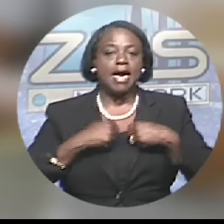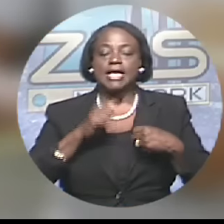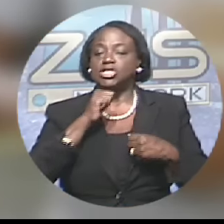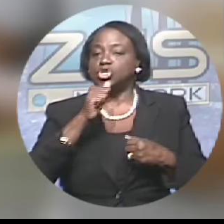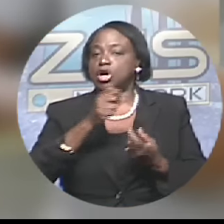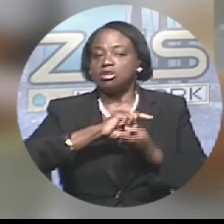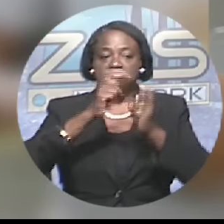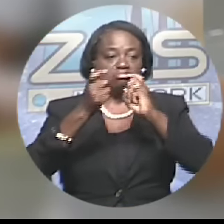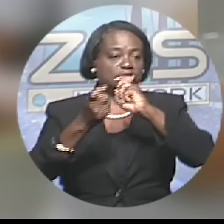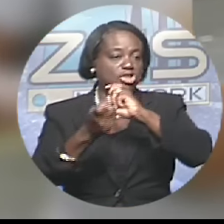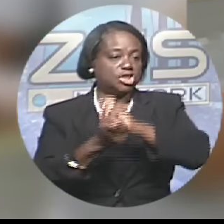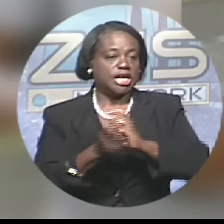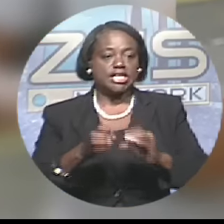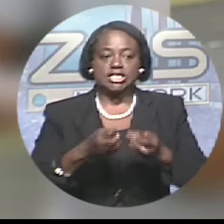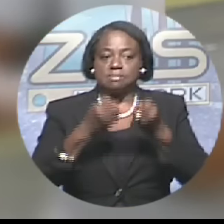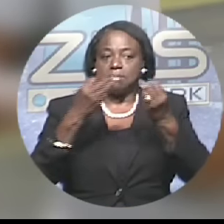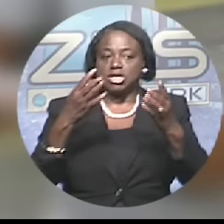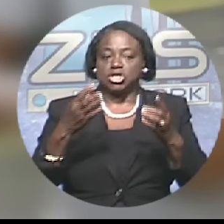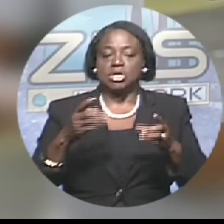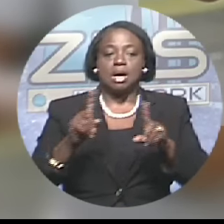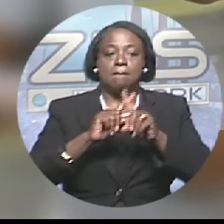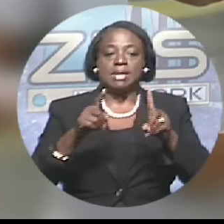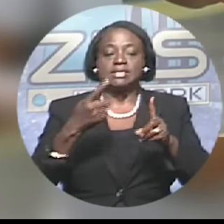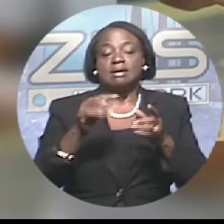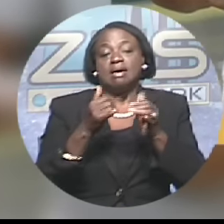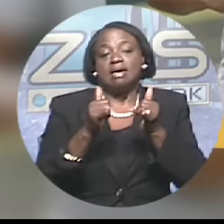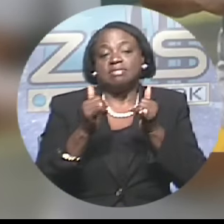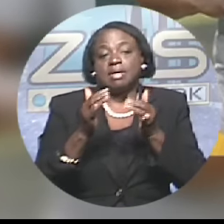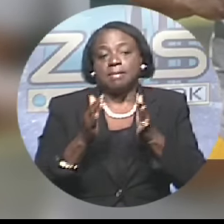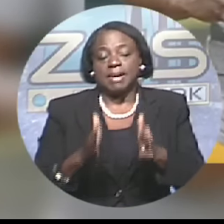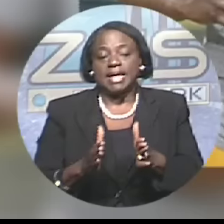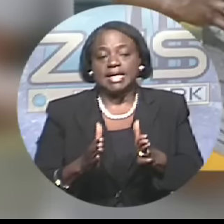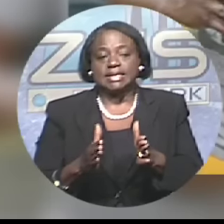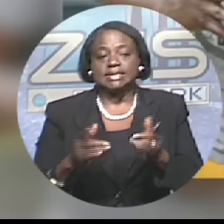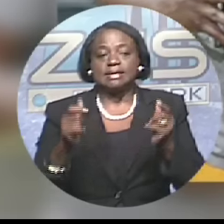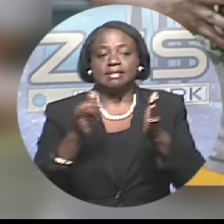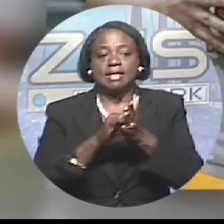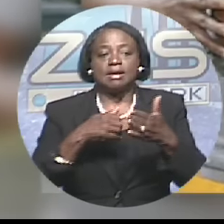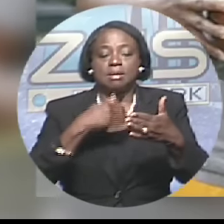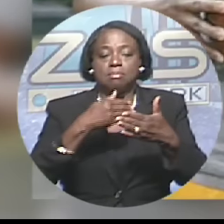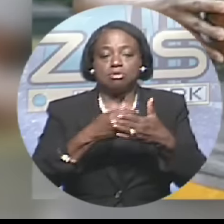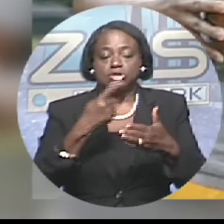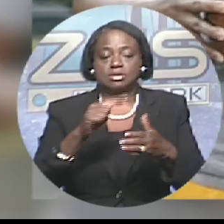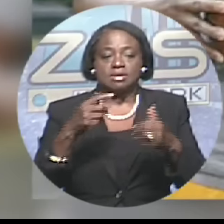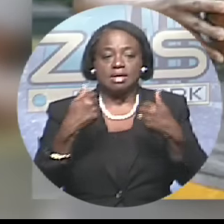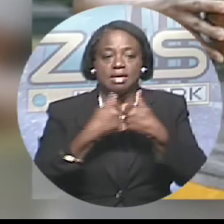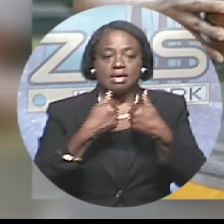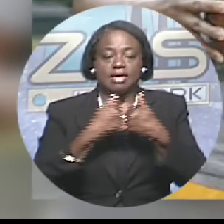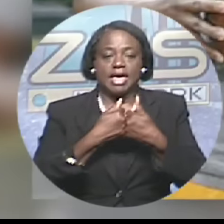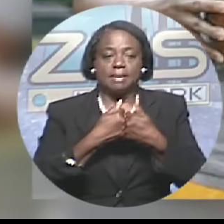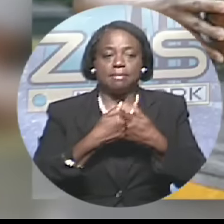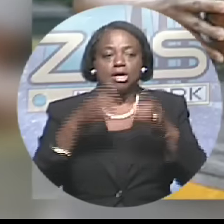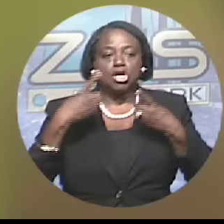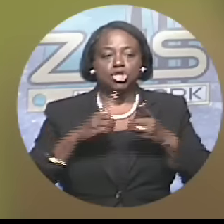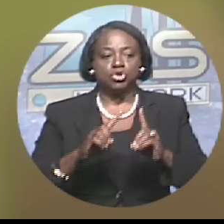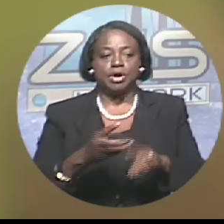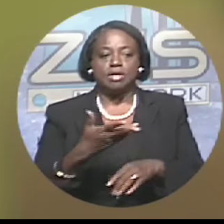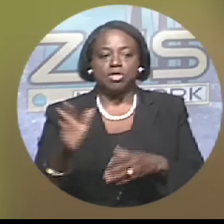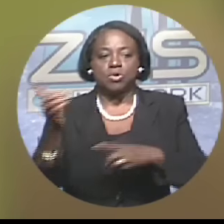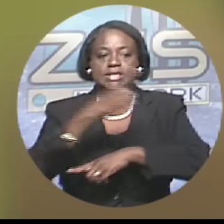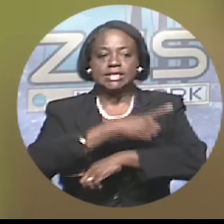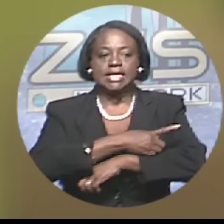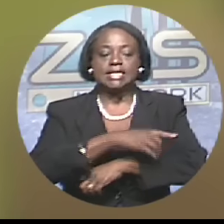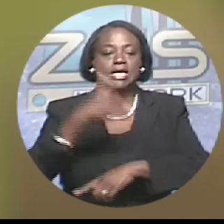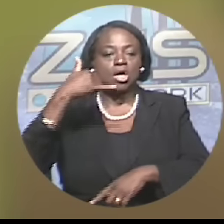approach to the game that contributes to the results that you now see happen on the regional and international levels. During those days, I would